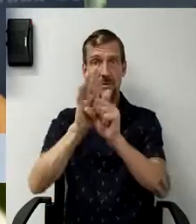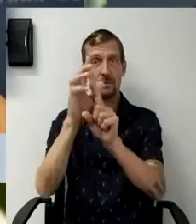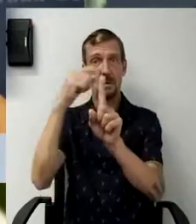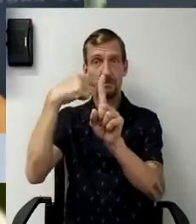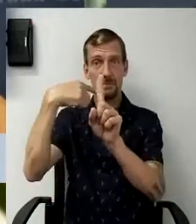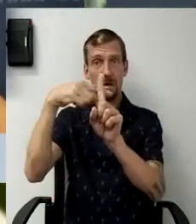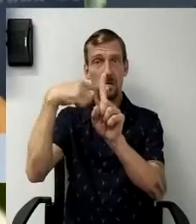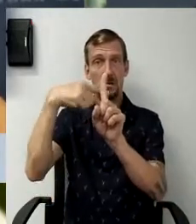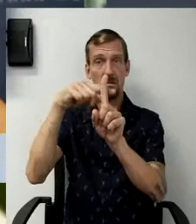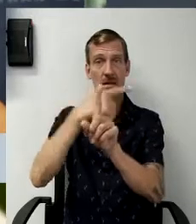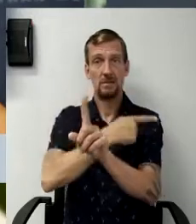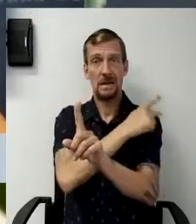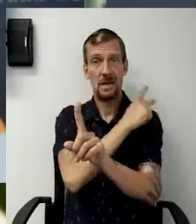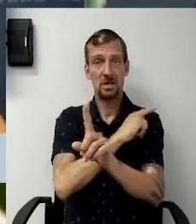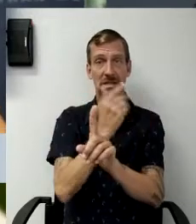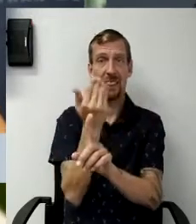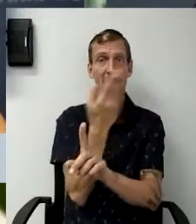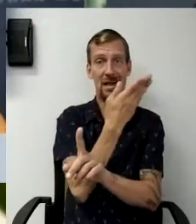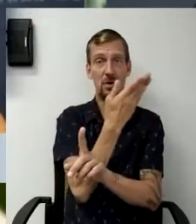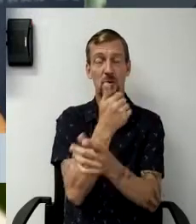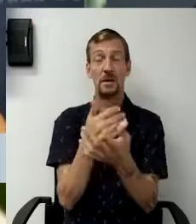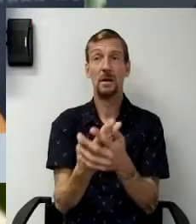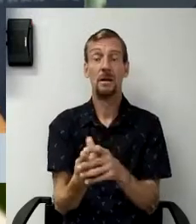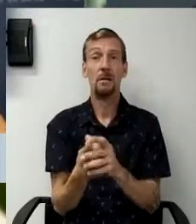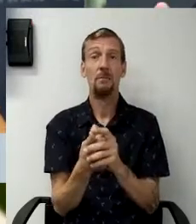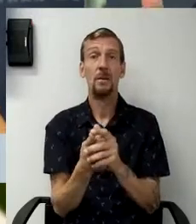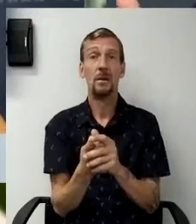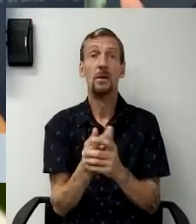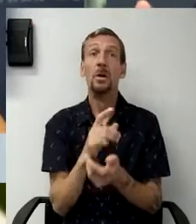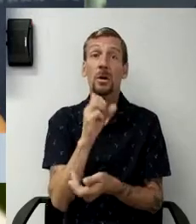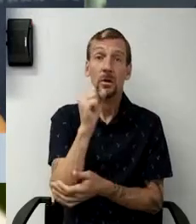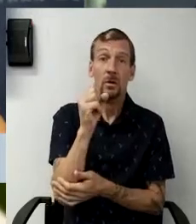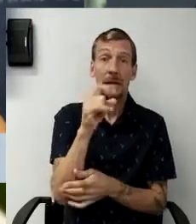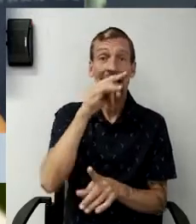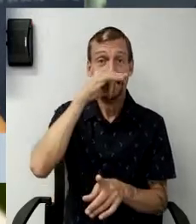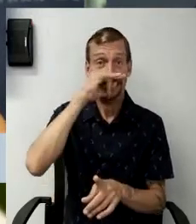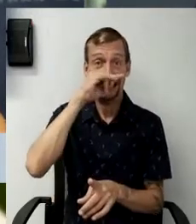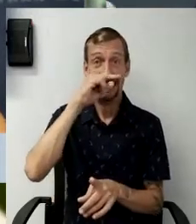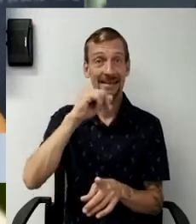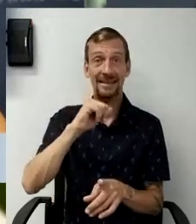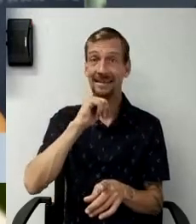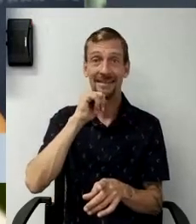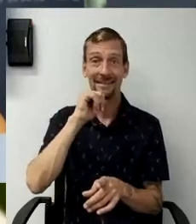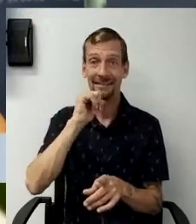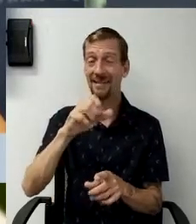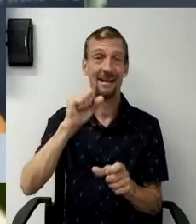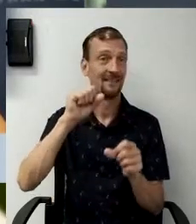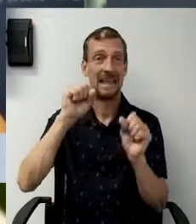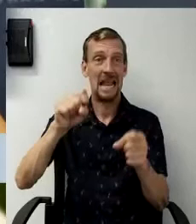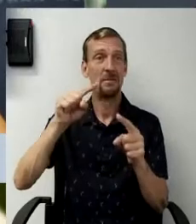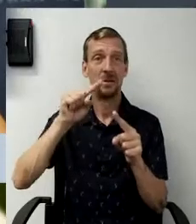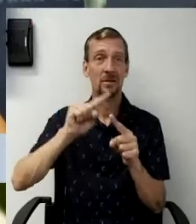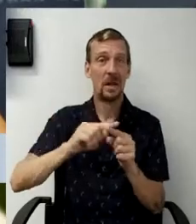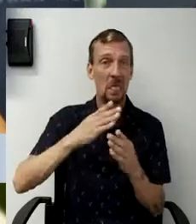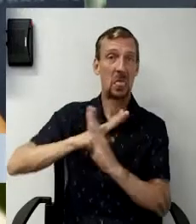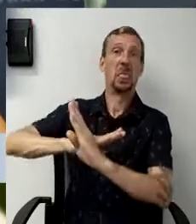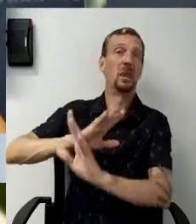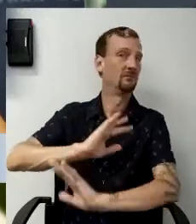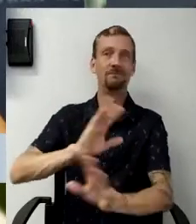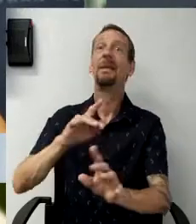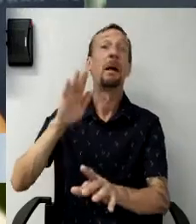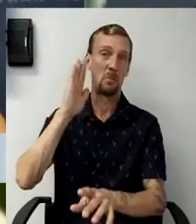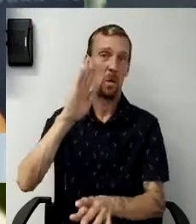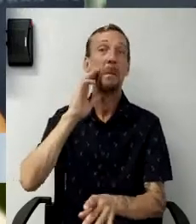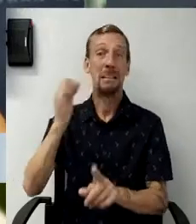COVID-positive pediatric patients. So definitely kids are not immune from it. They are getting it. although